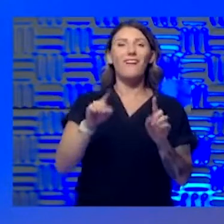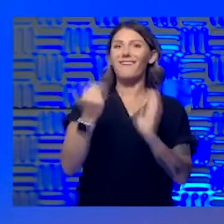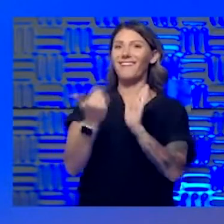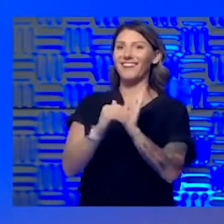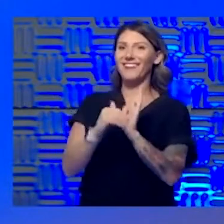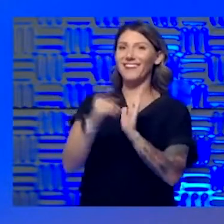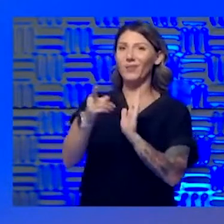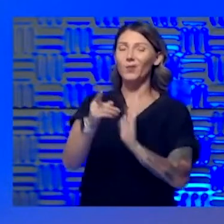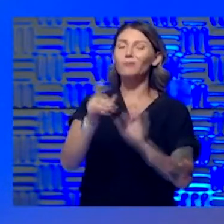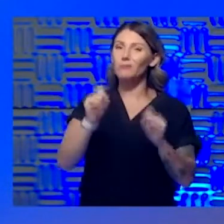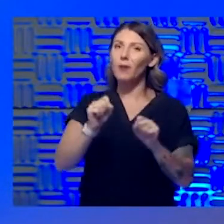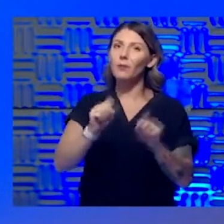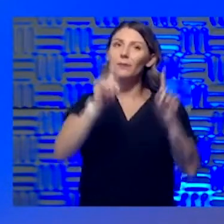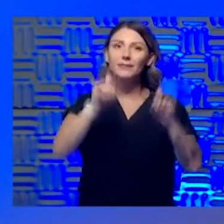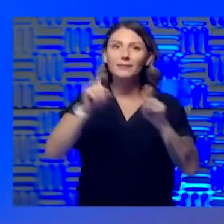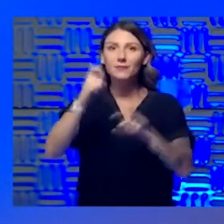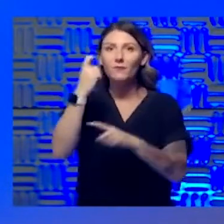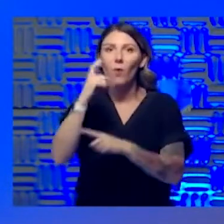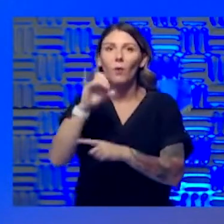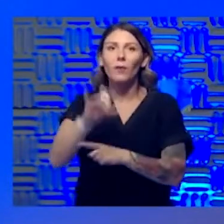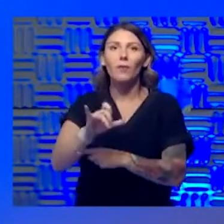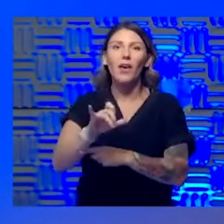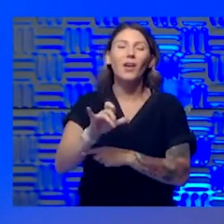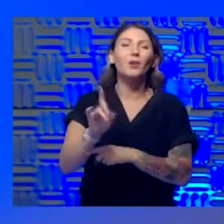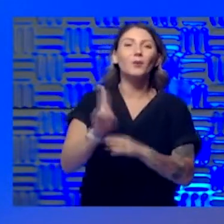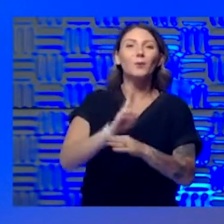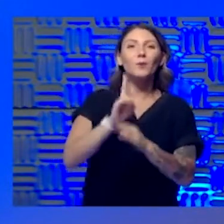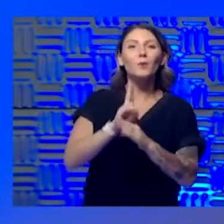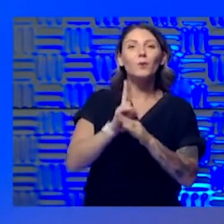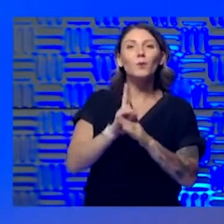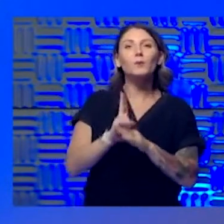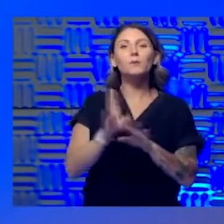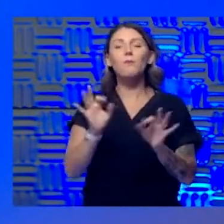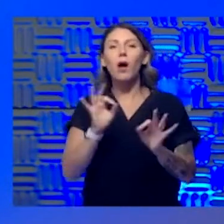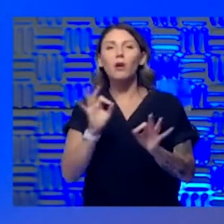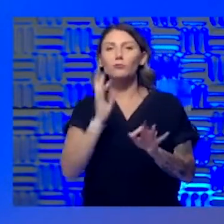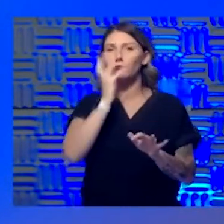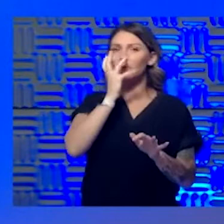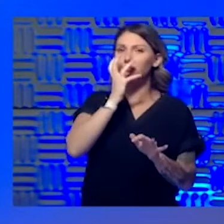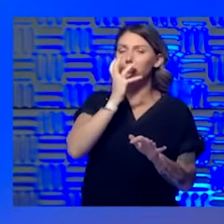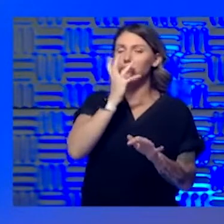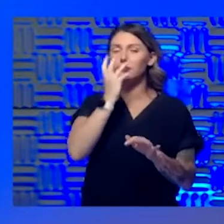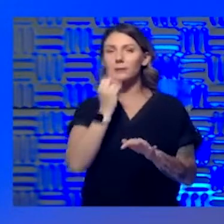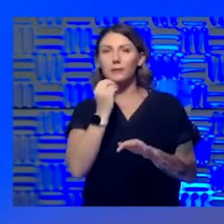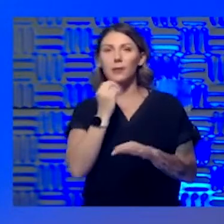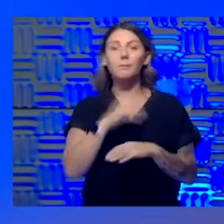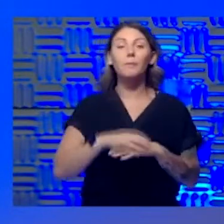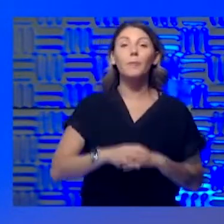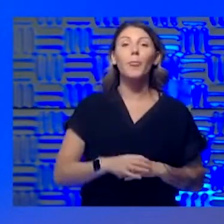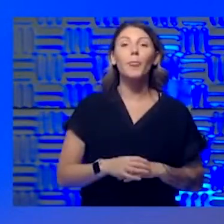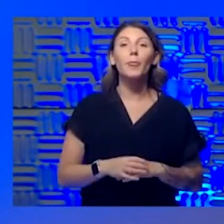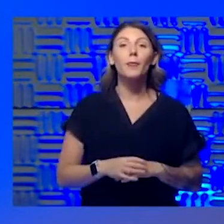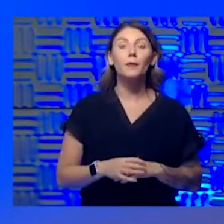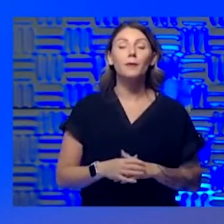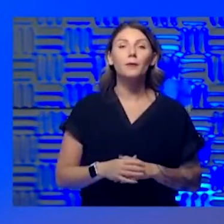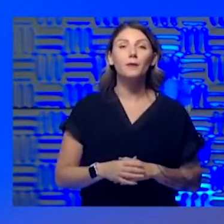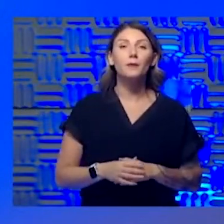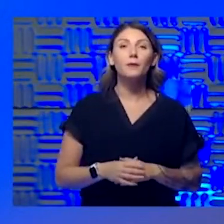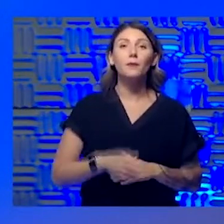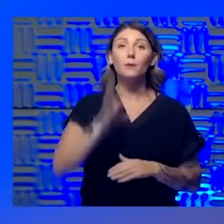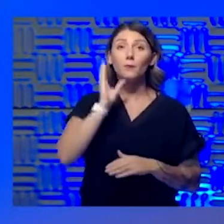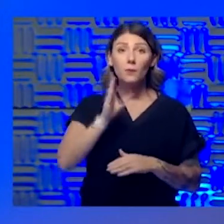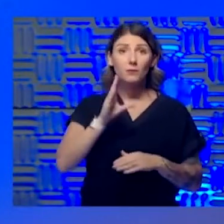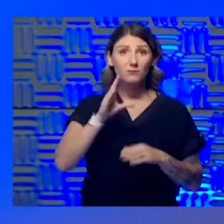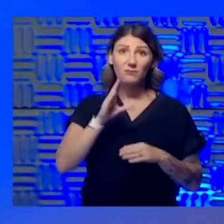get screened for that procedure. You're using some moderate sedation, some conscious sedation. You are going to be in an